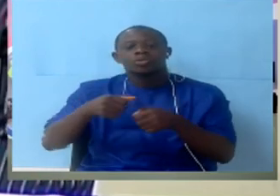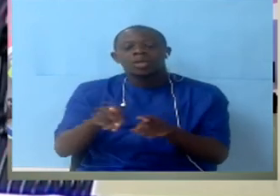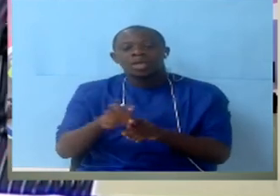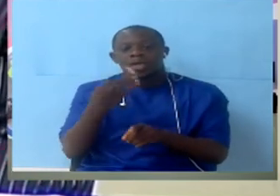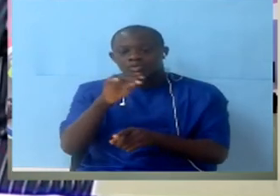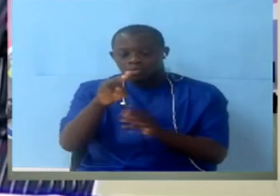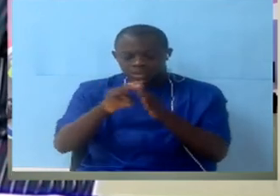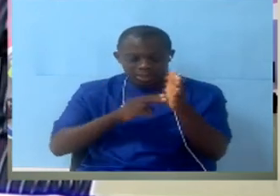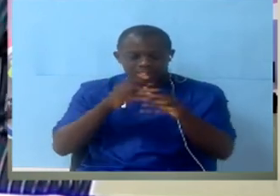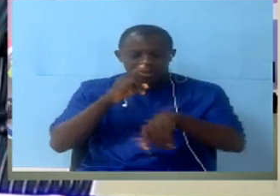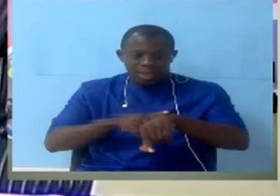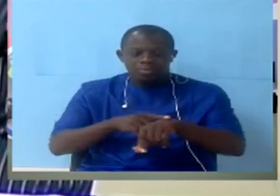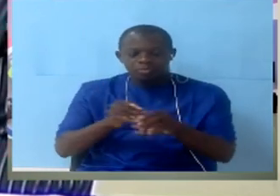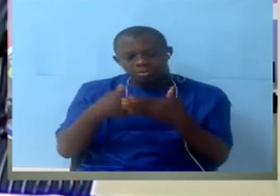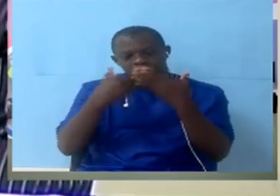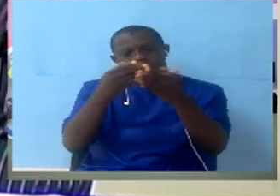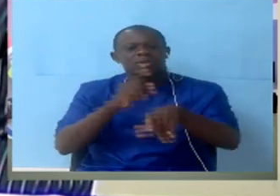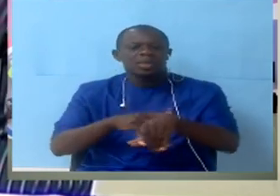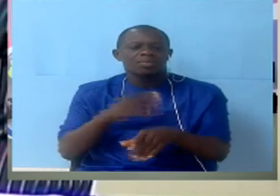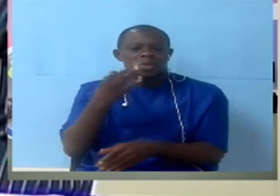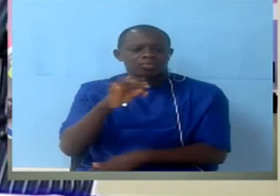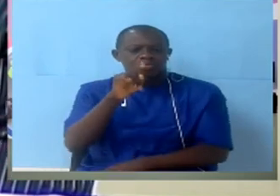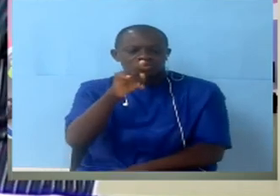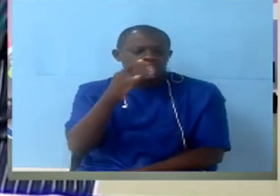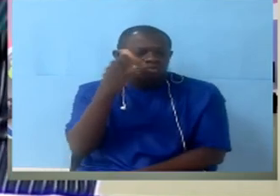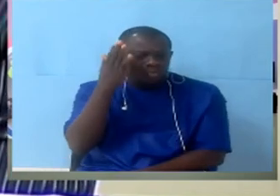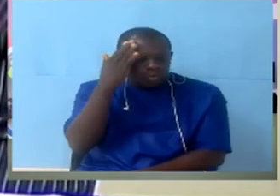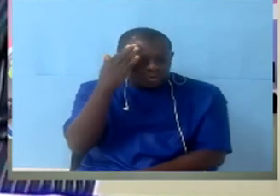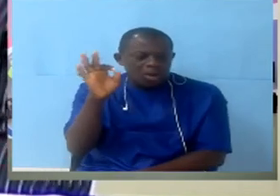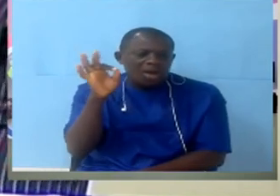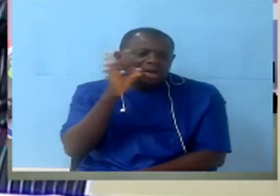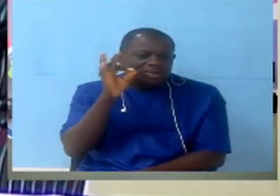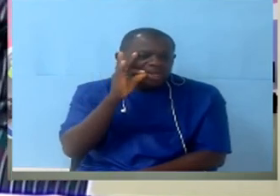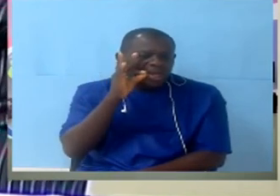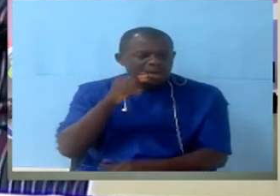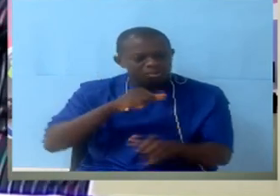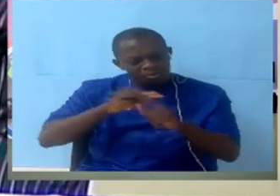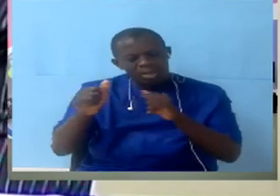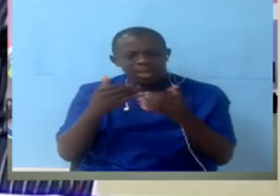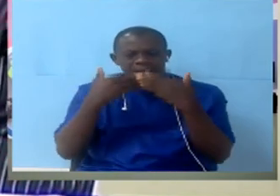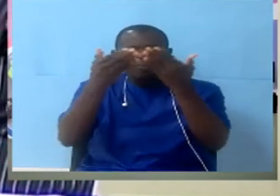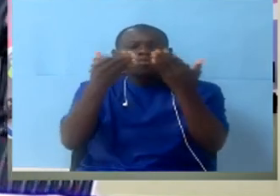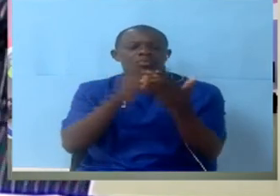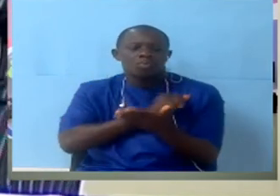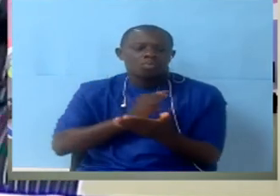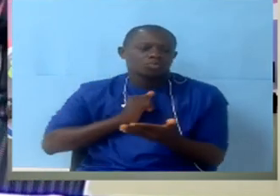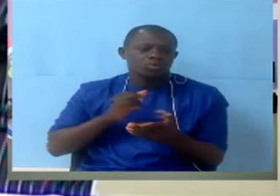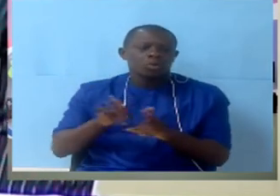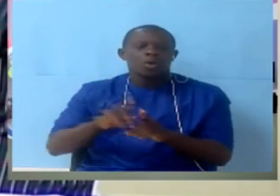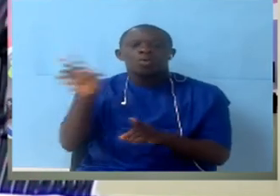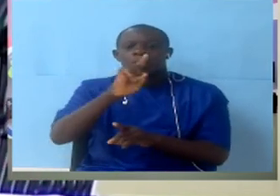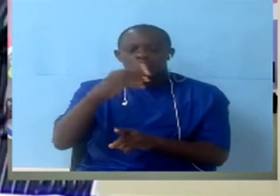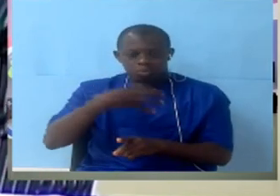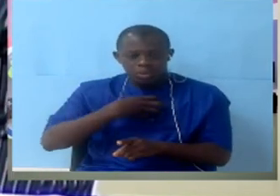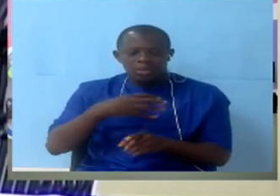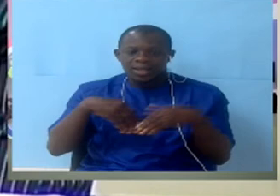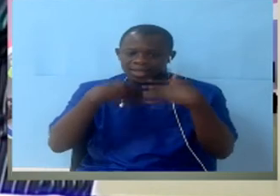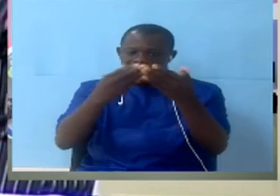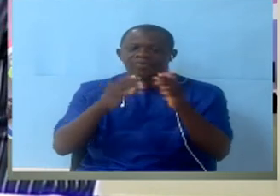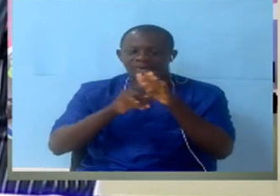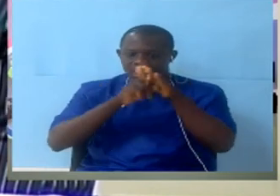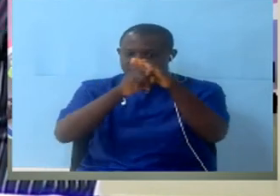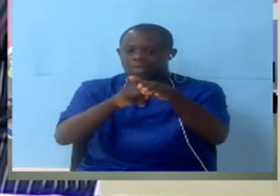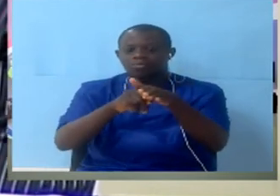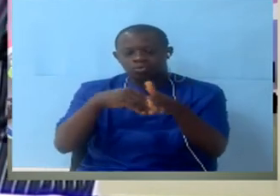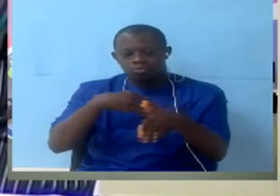you time. Or if you know the answers of the head, just give us the answers. But what we want to know is, give us a few examples. Left time